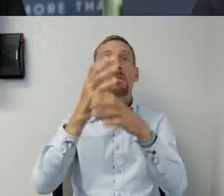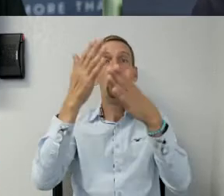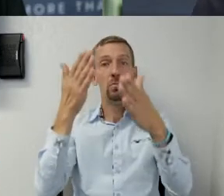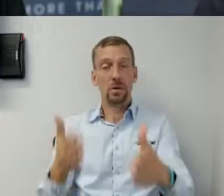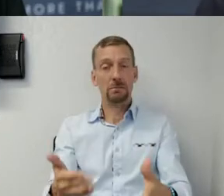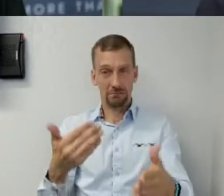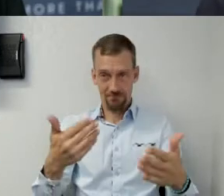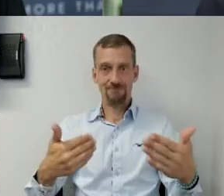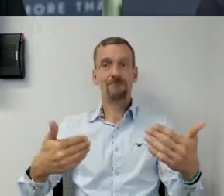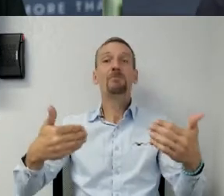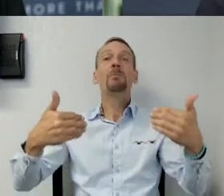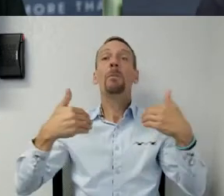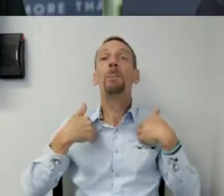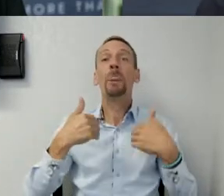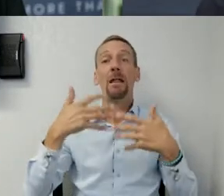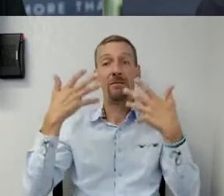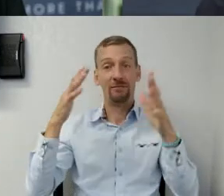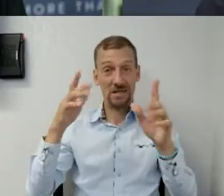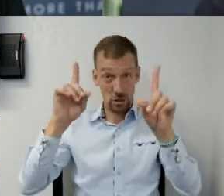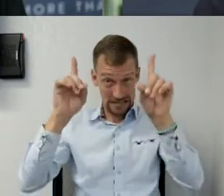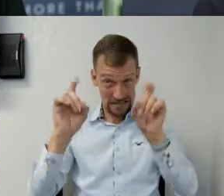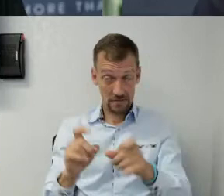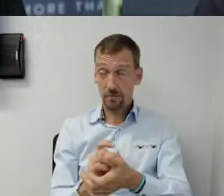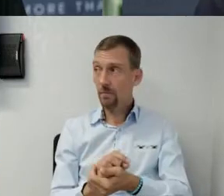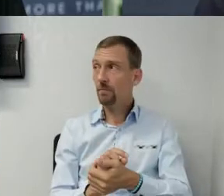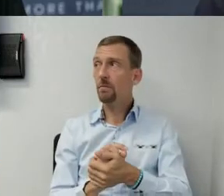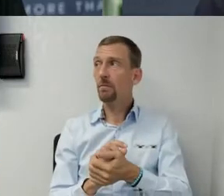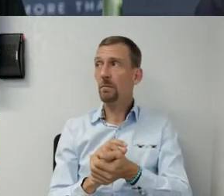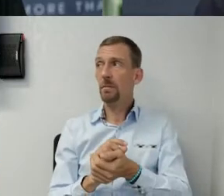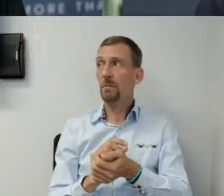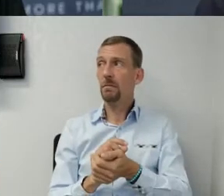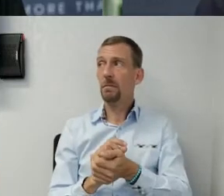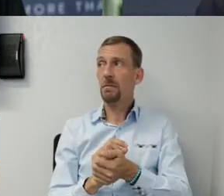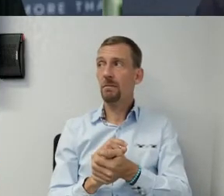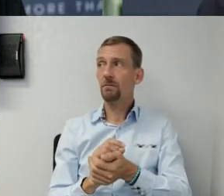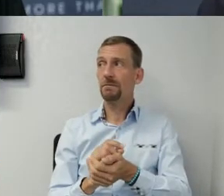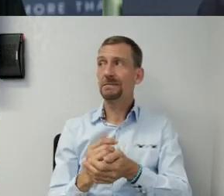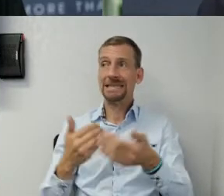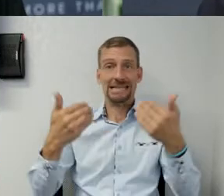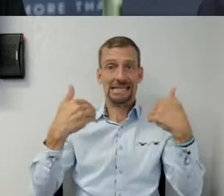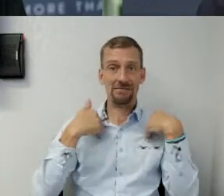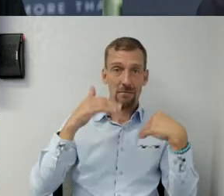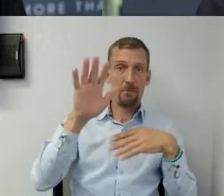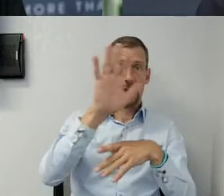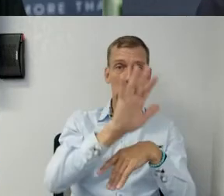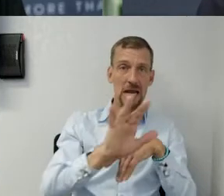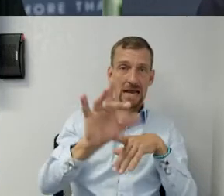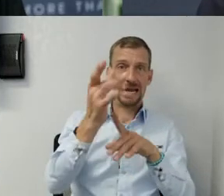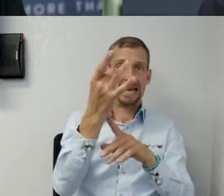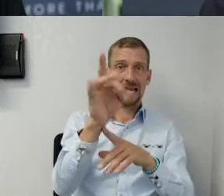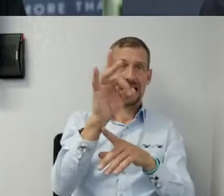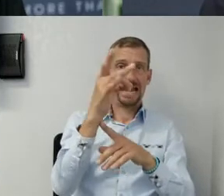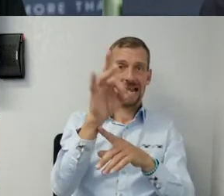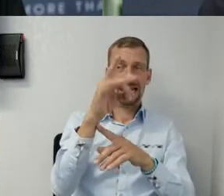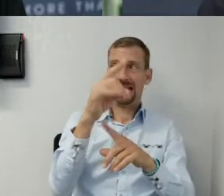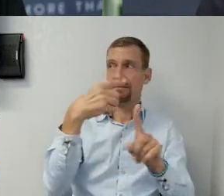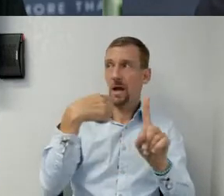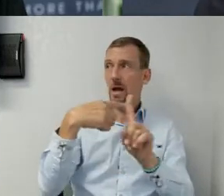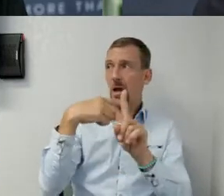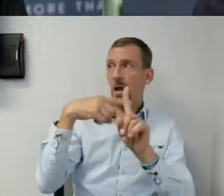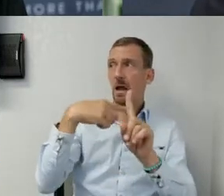that have taken the test, and we have about 18 of them have come back